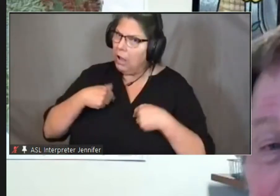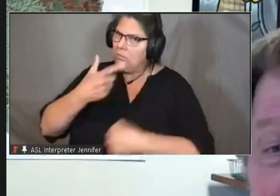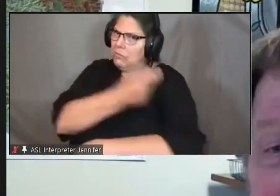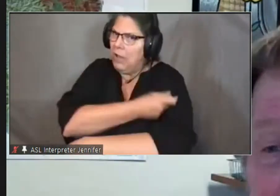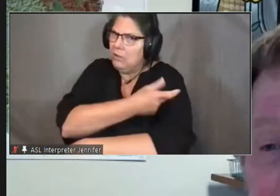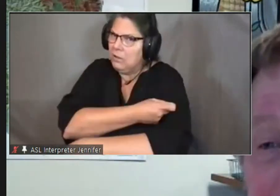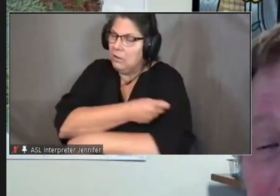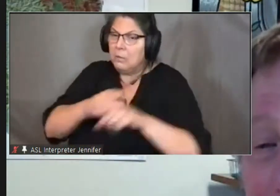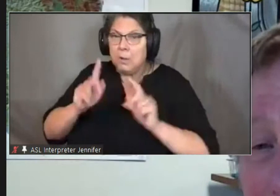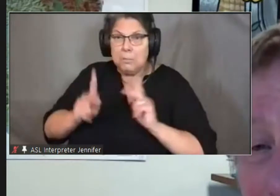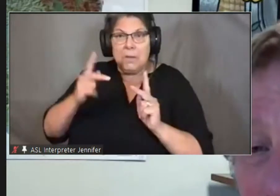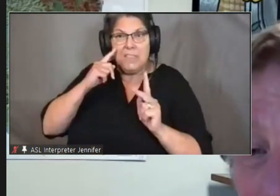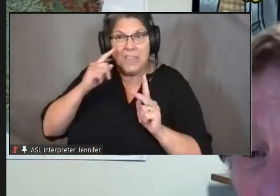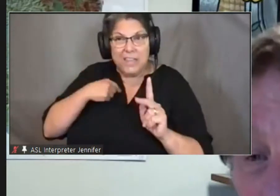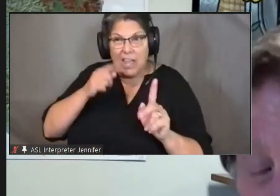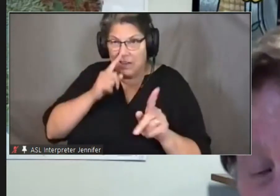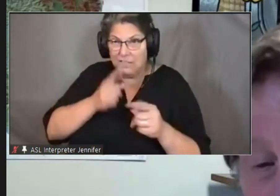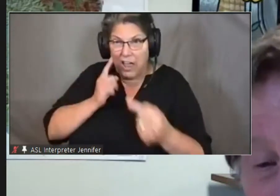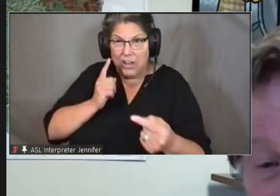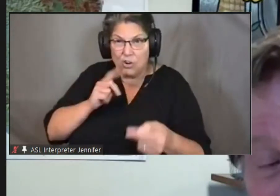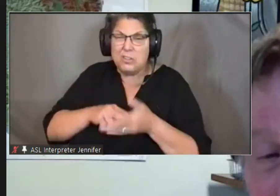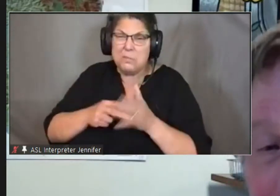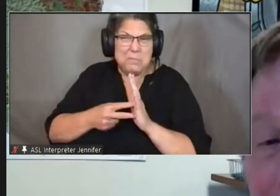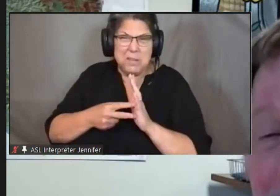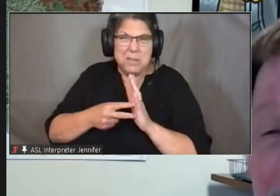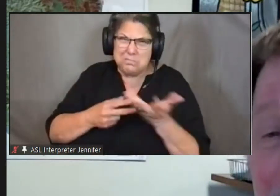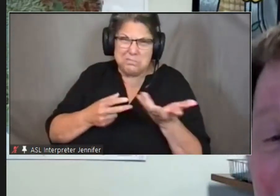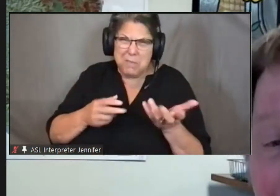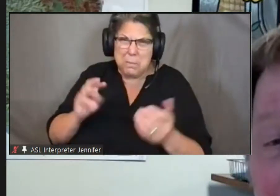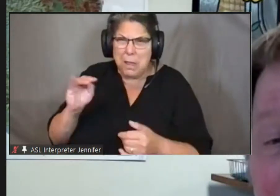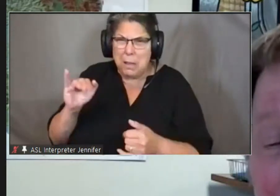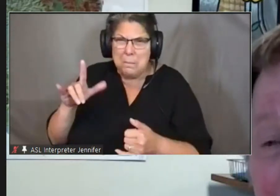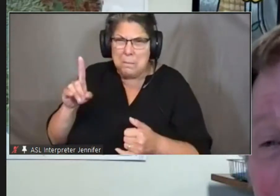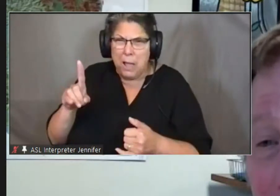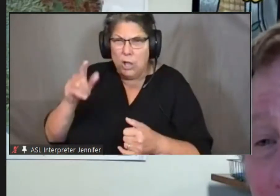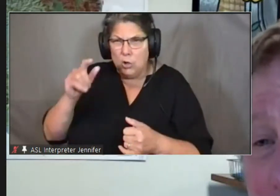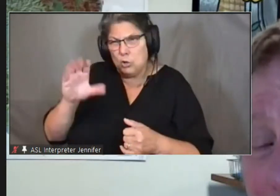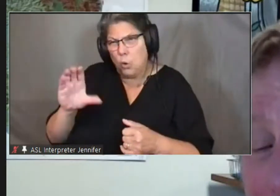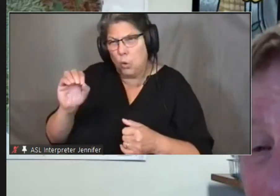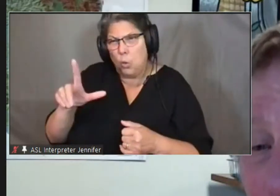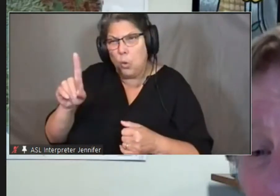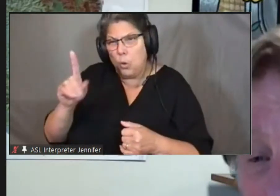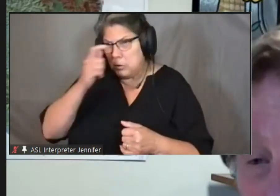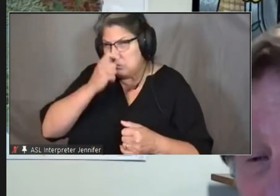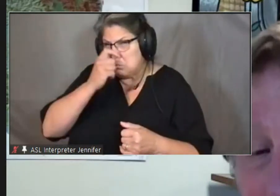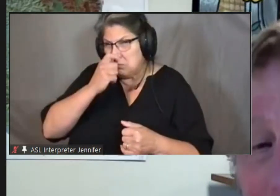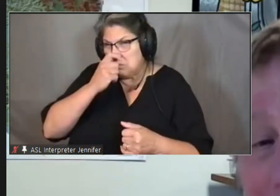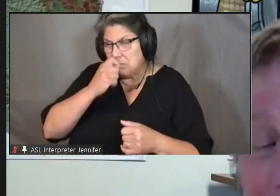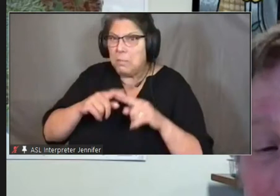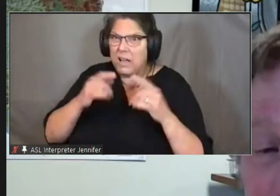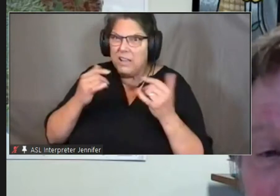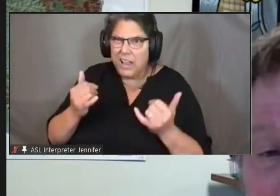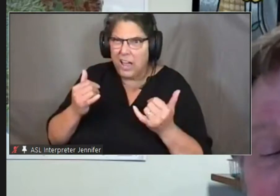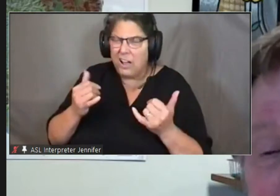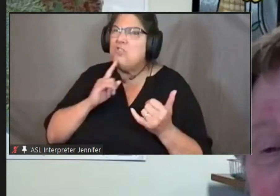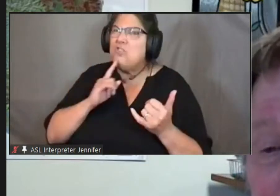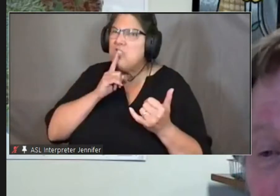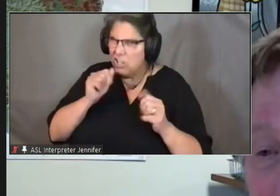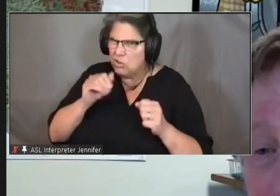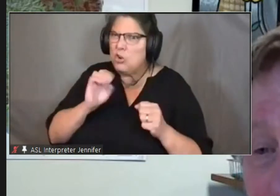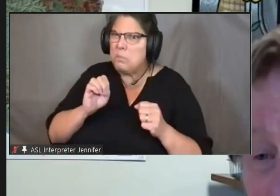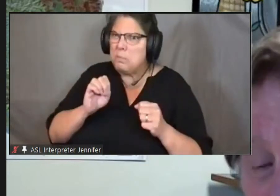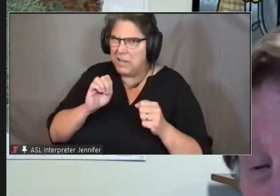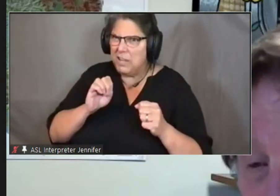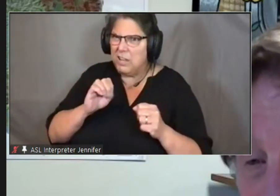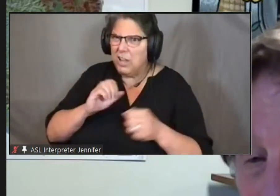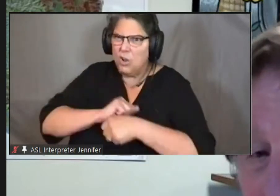allergies oftentimes have a mild cold in the past. Now that mild cold may be COVID, and it could travel through our